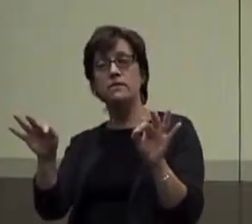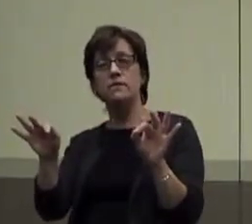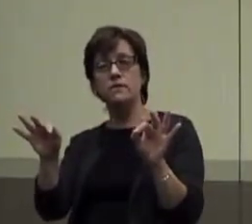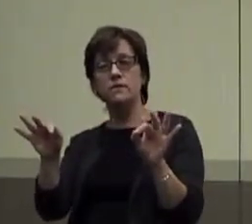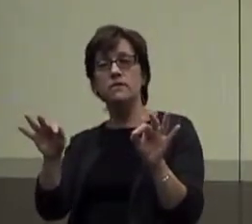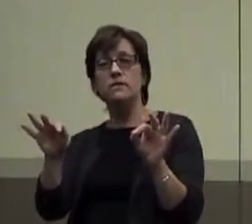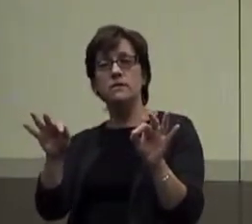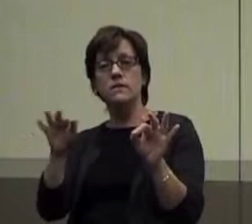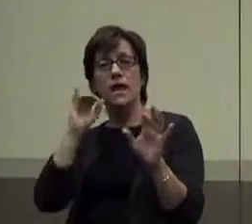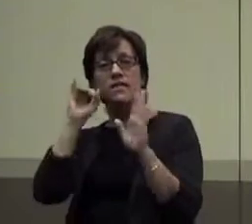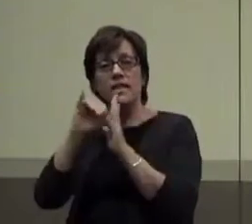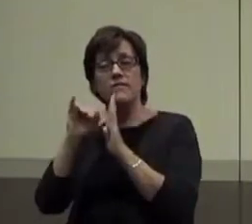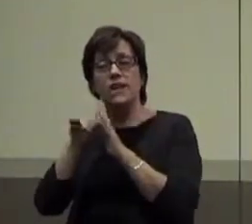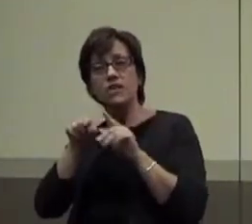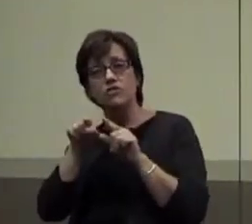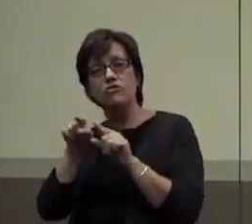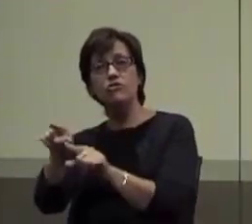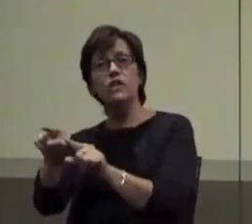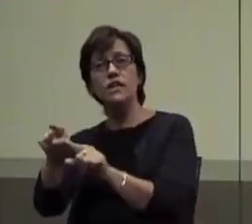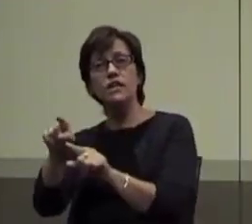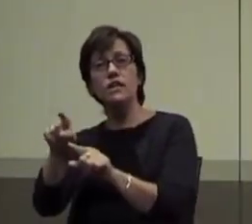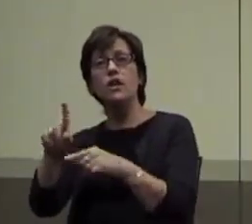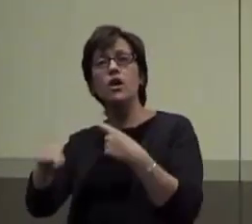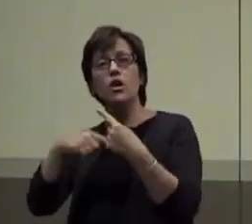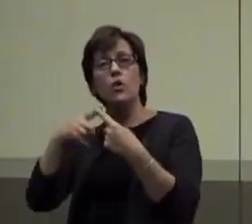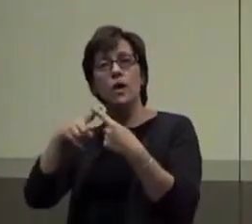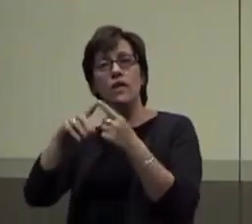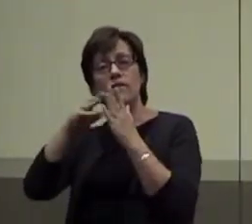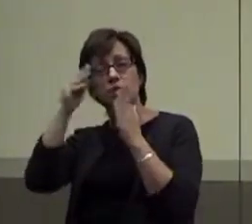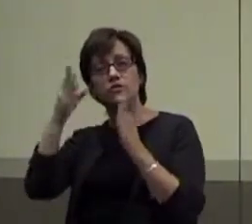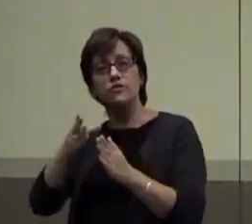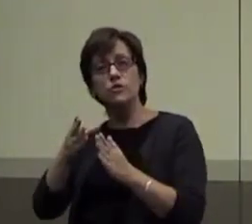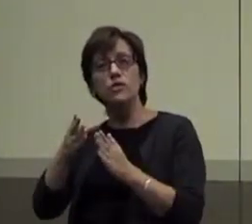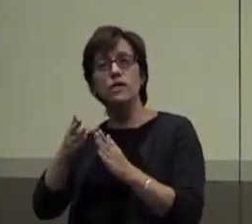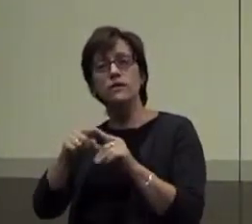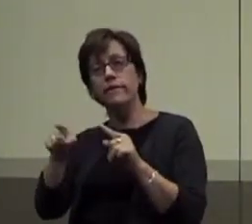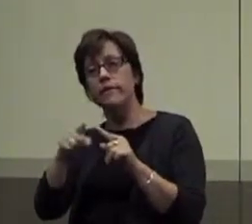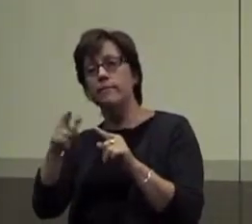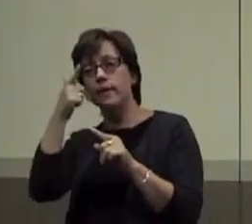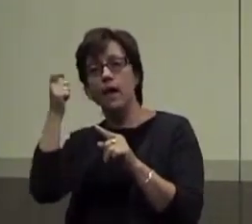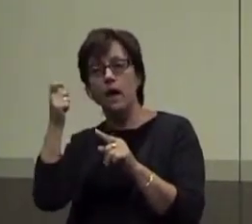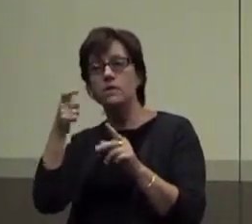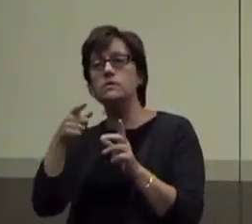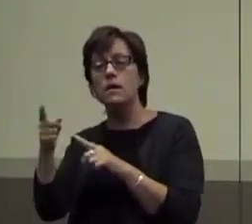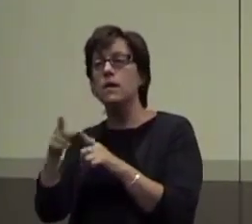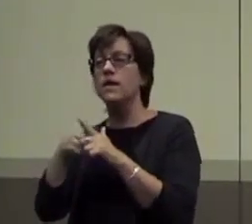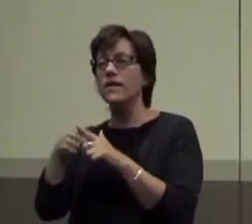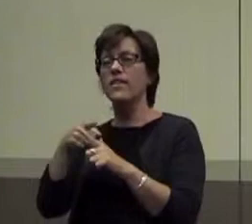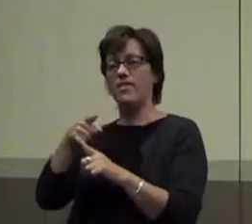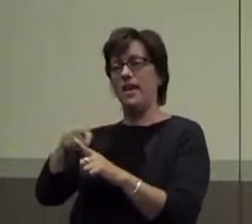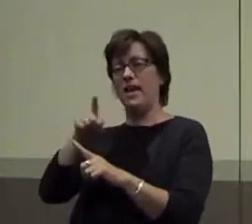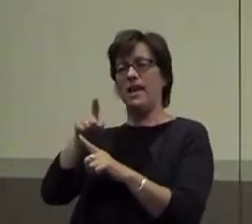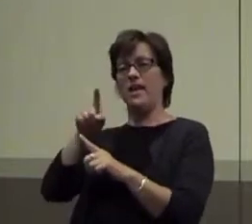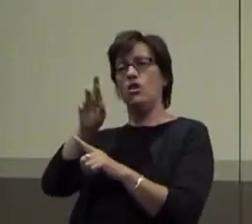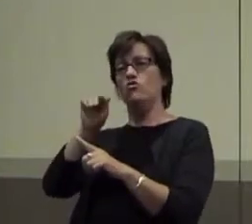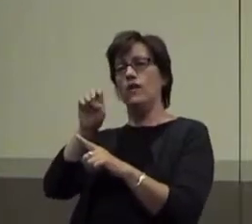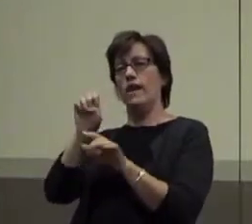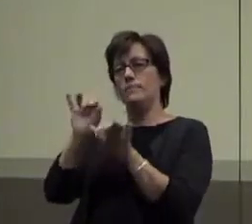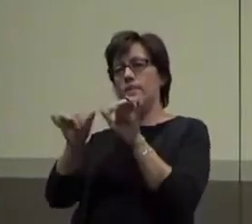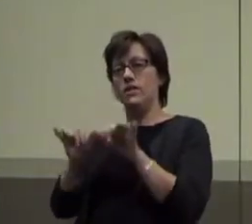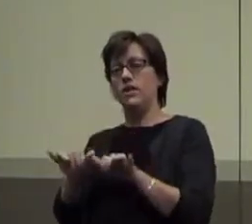the during, the when, the student will, and because, and then they rate. How convinced are they, based on